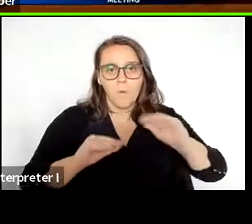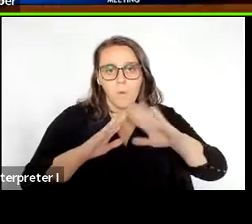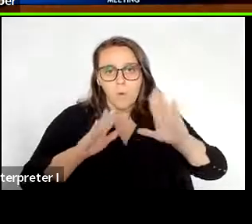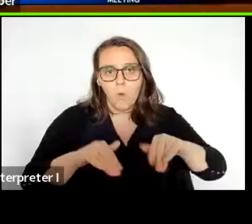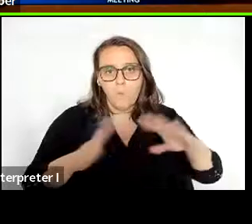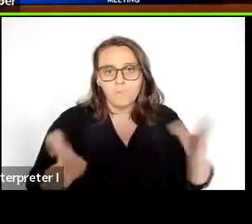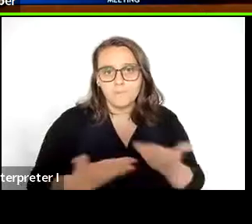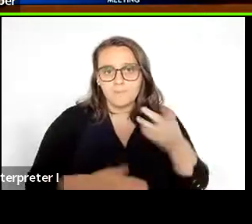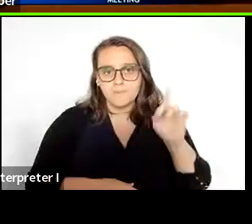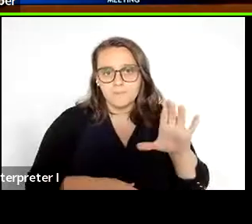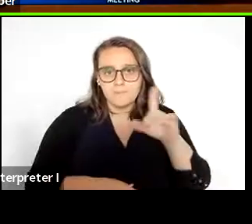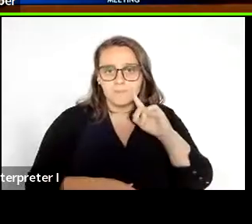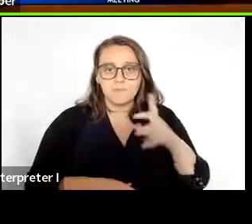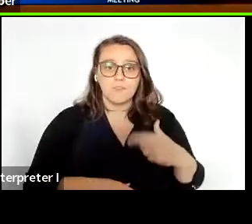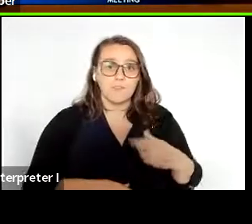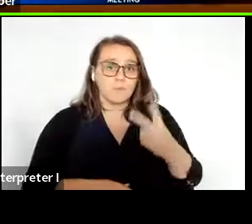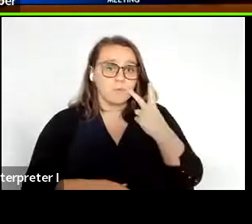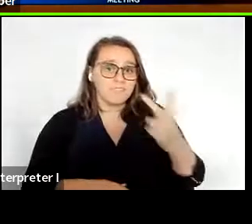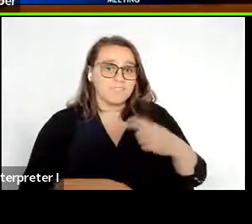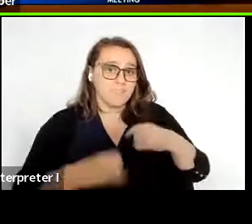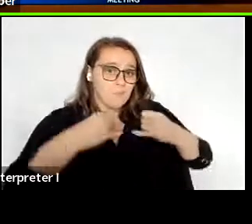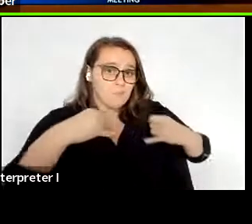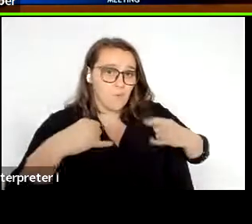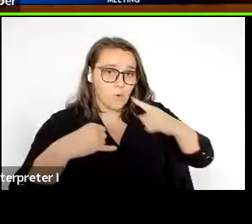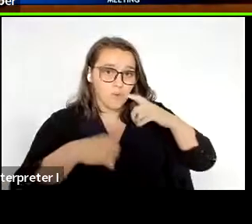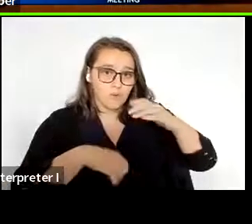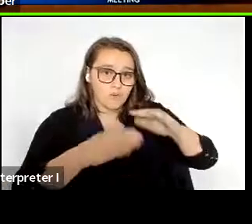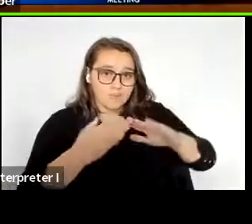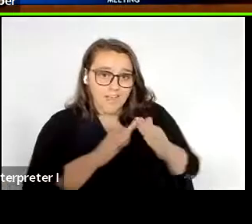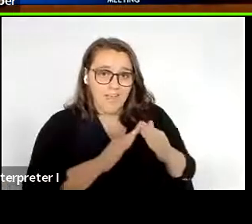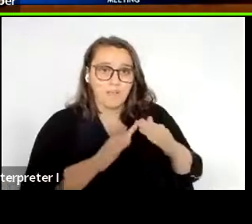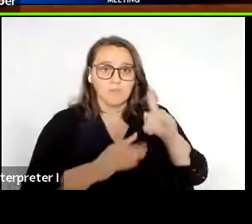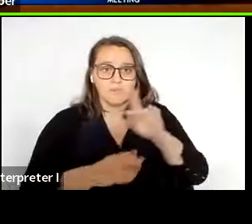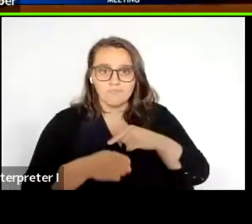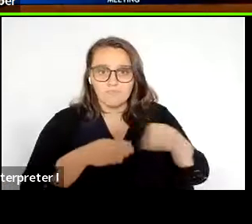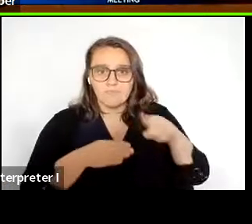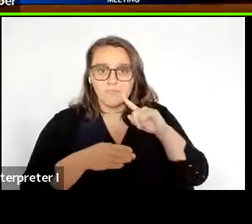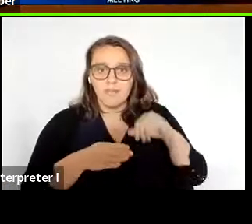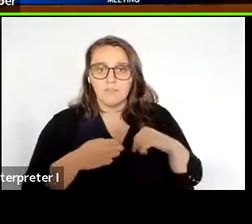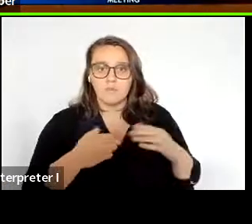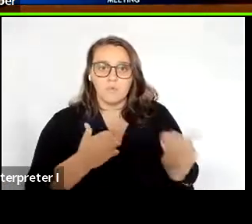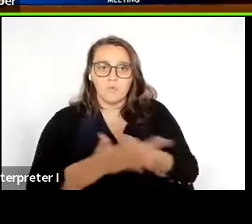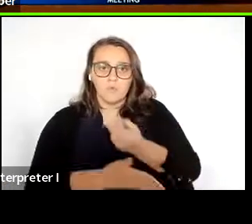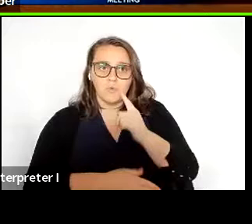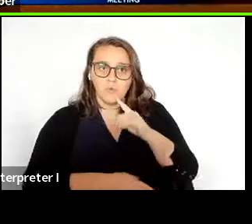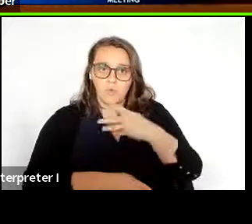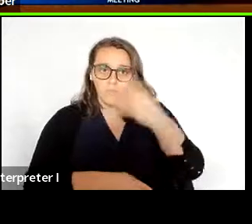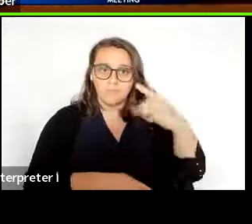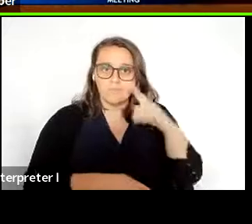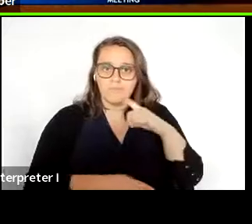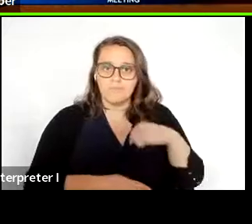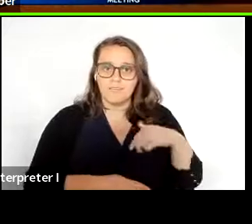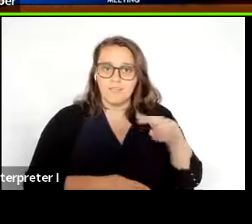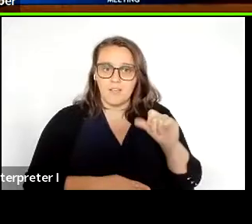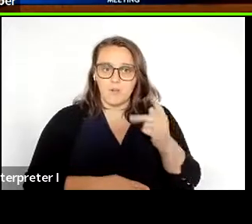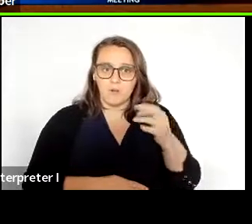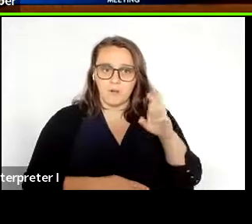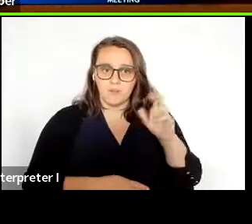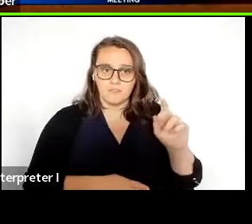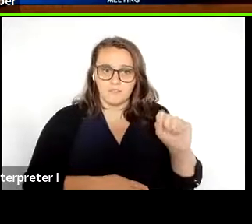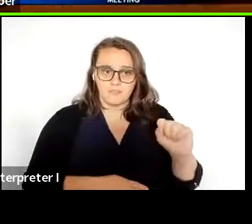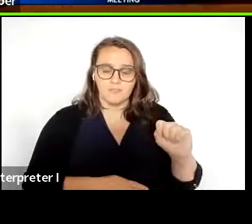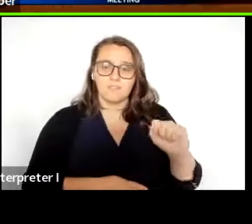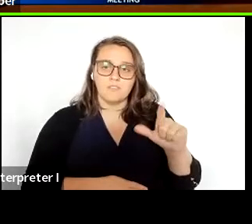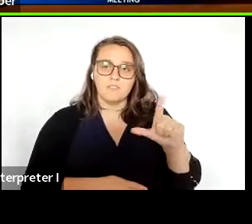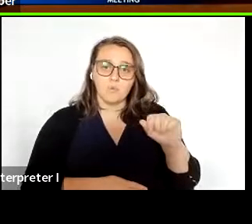lead of border towns and jurisdictions with specialized newcomer networks in this best practice. In 2017, this council strengthened our